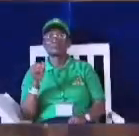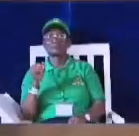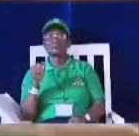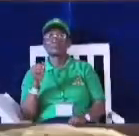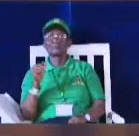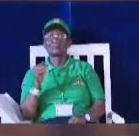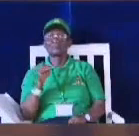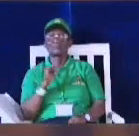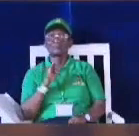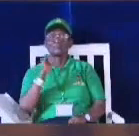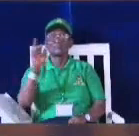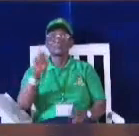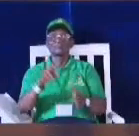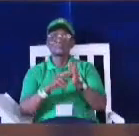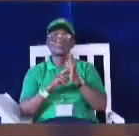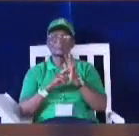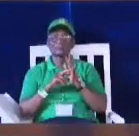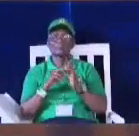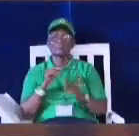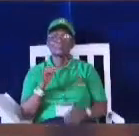is required